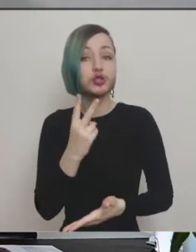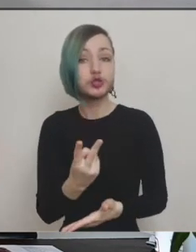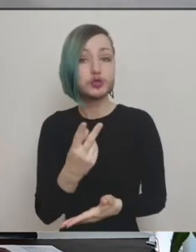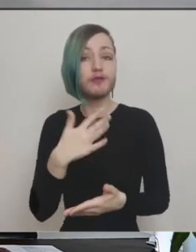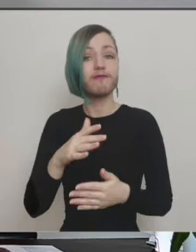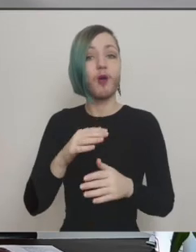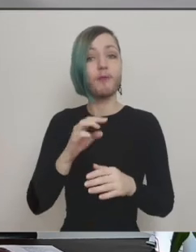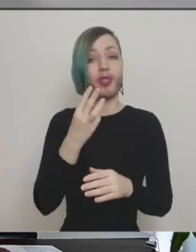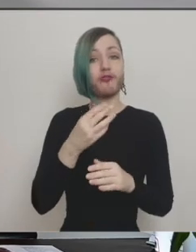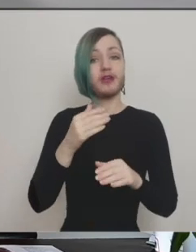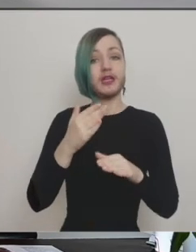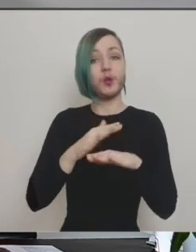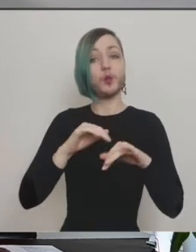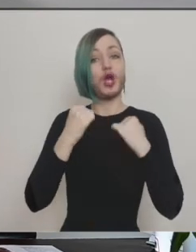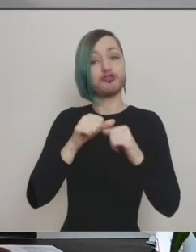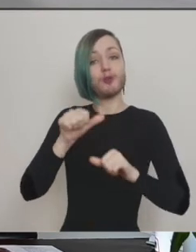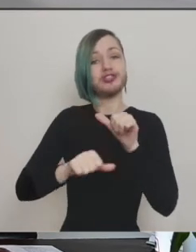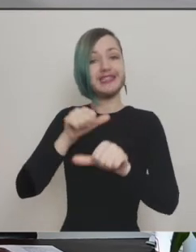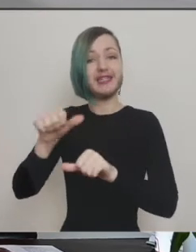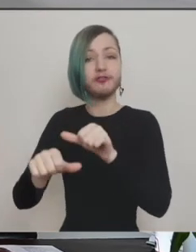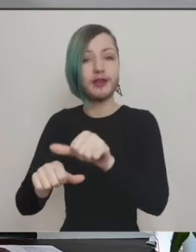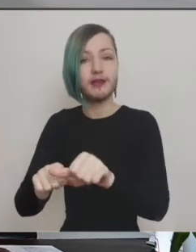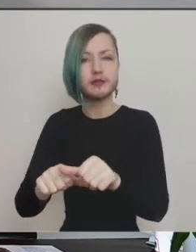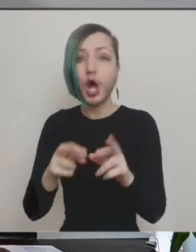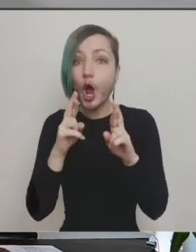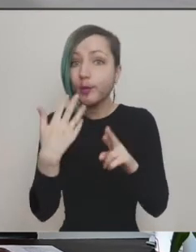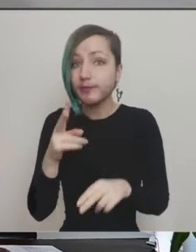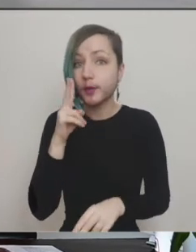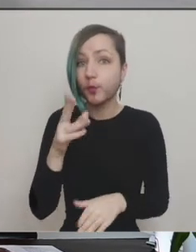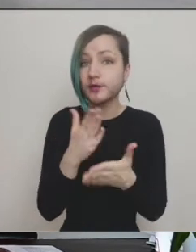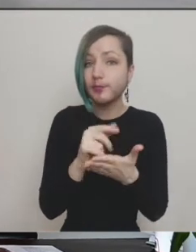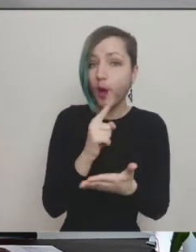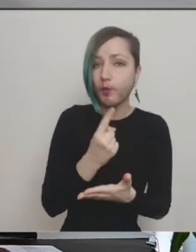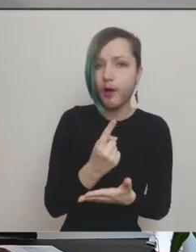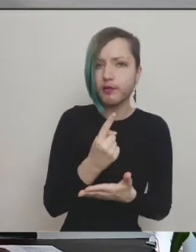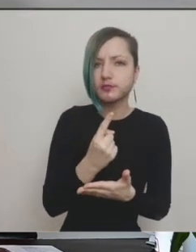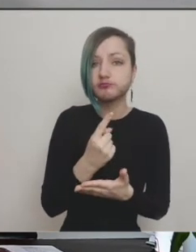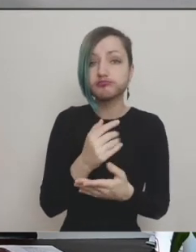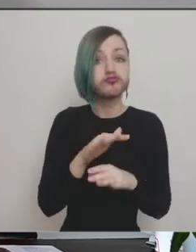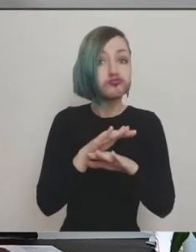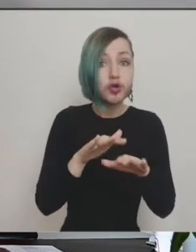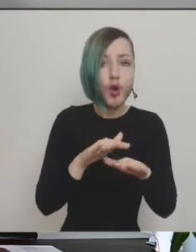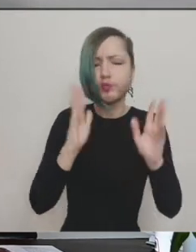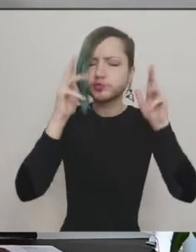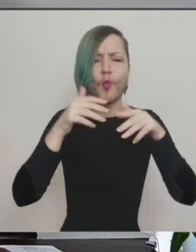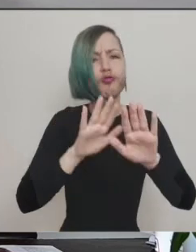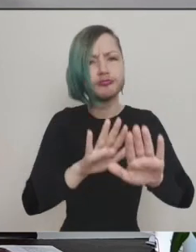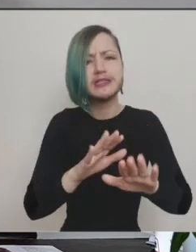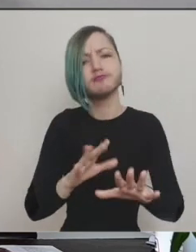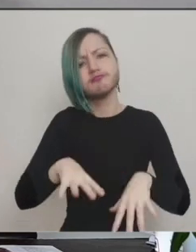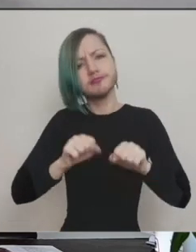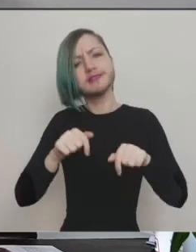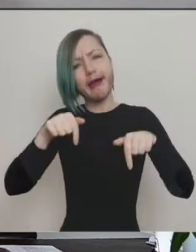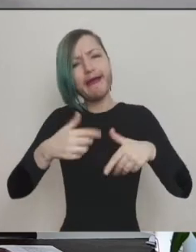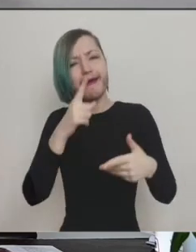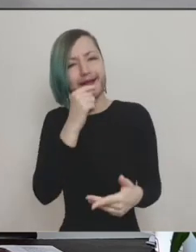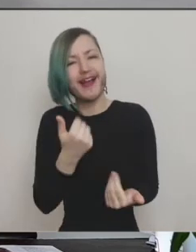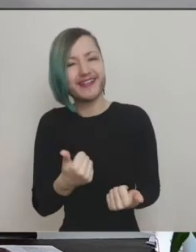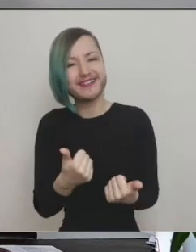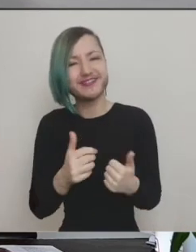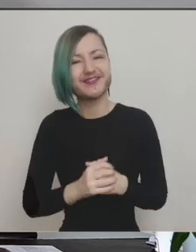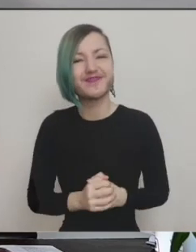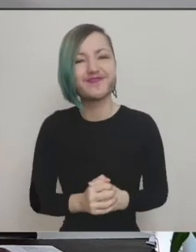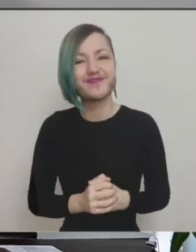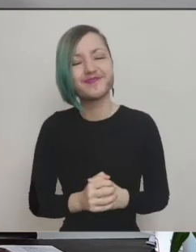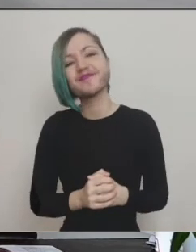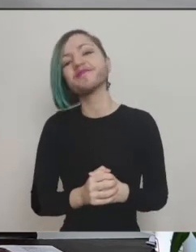of three workshops. I hope you joined me for the first one. If not, please don't worry. You can dive straight in and join me with this session